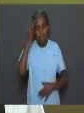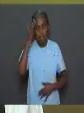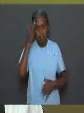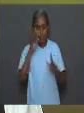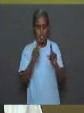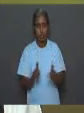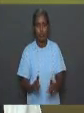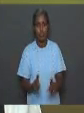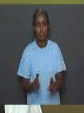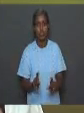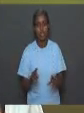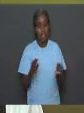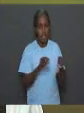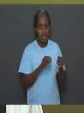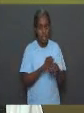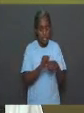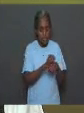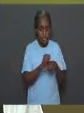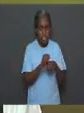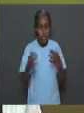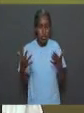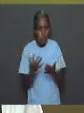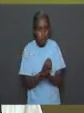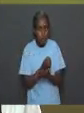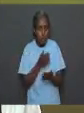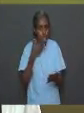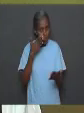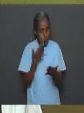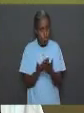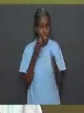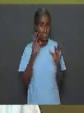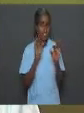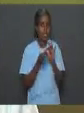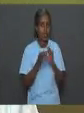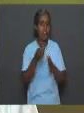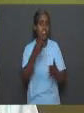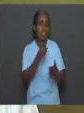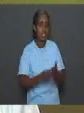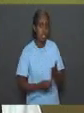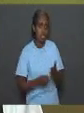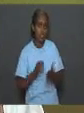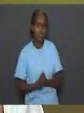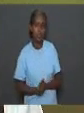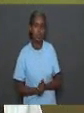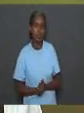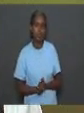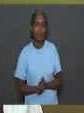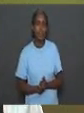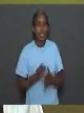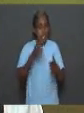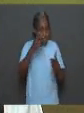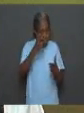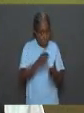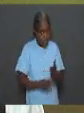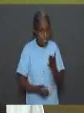an activity that produces well-defined results. The results